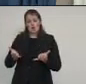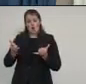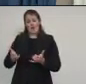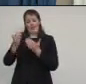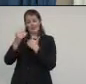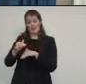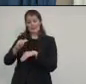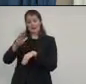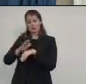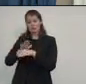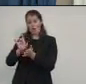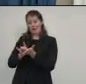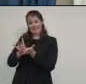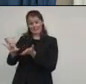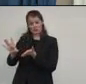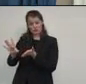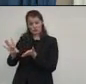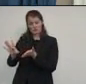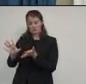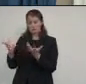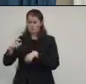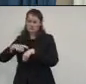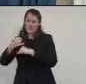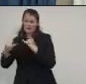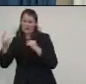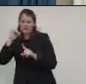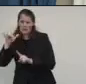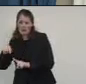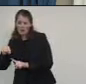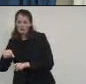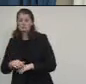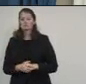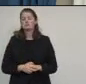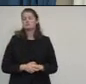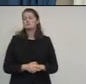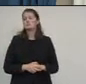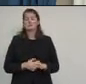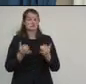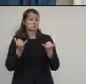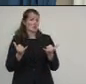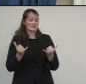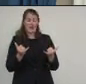have to take that into account as well. We're going to work with our local